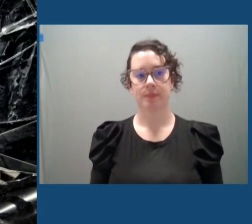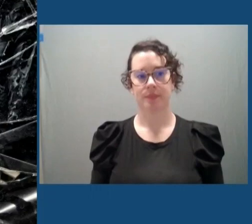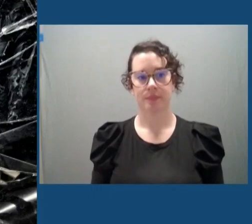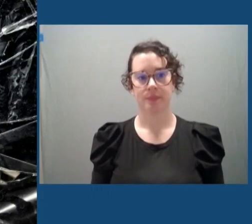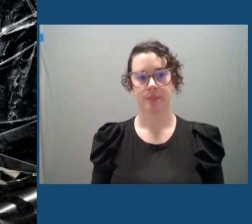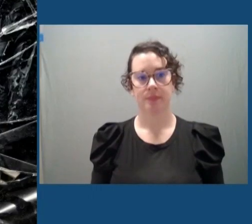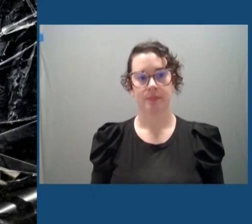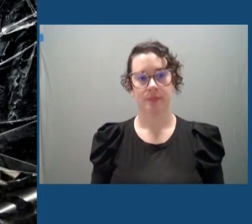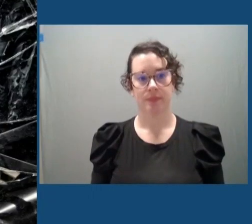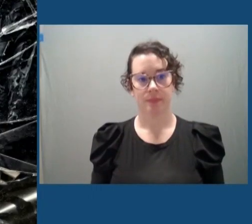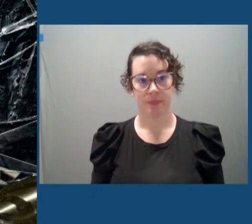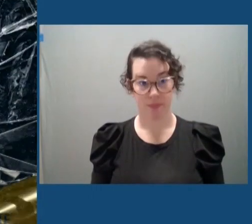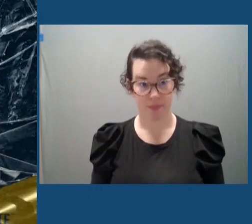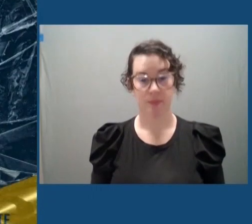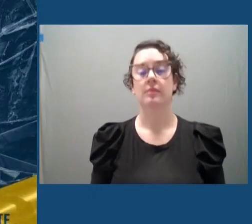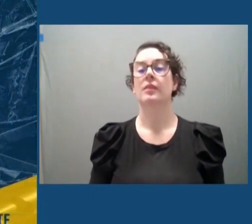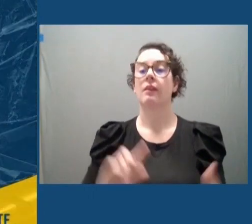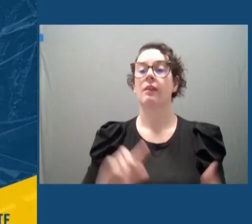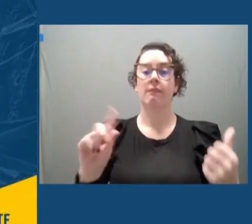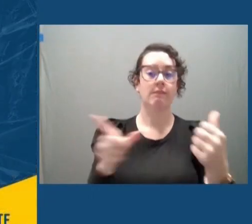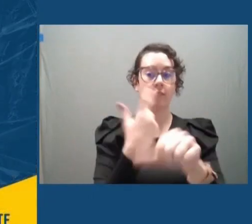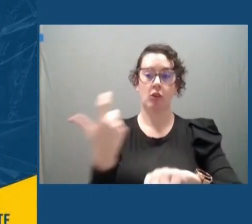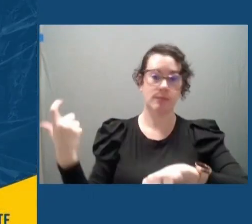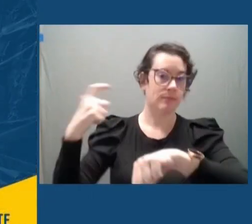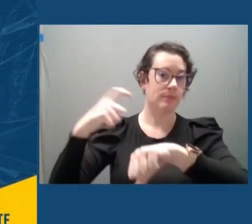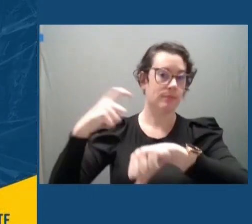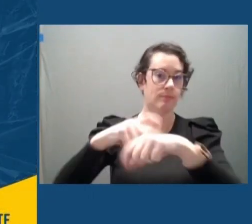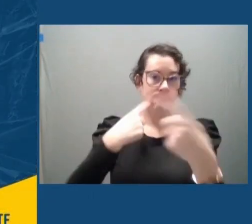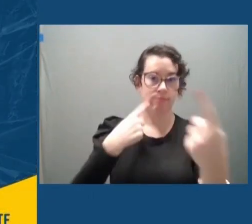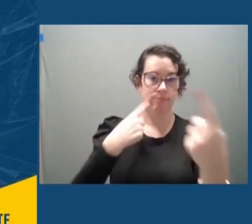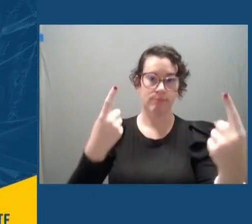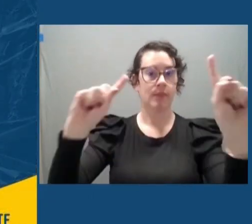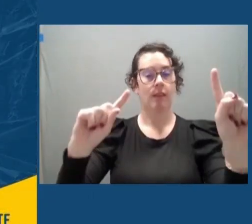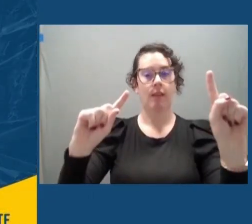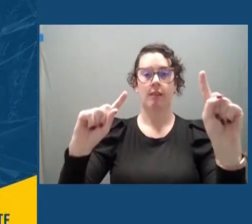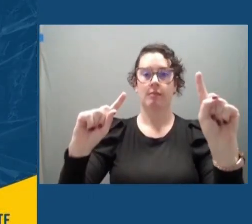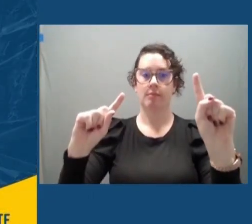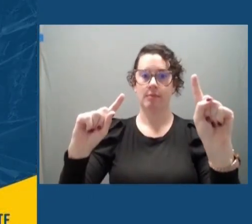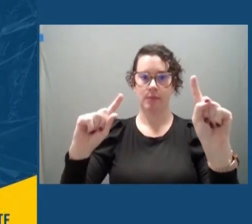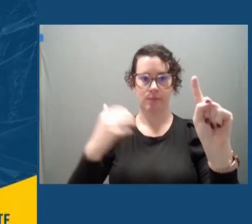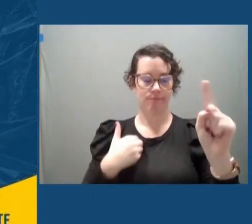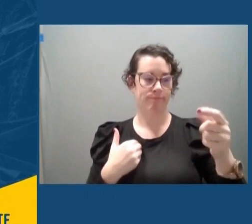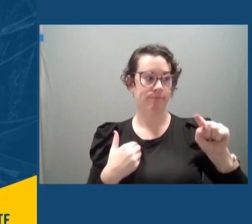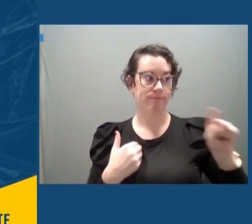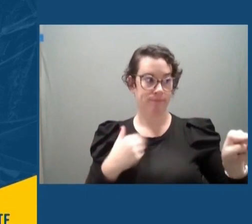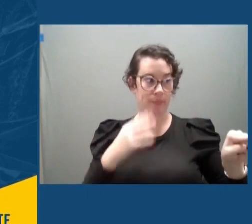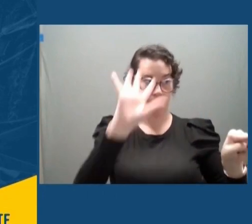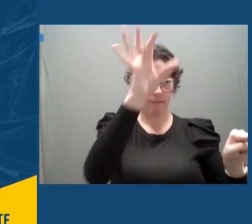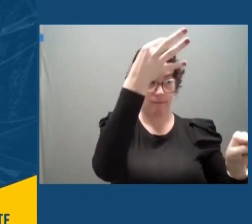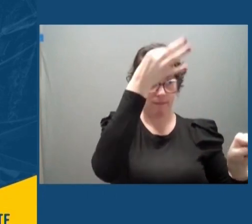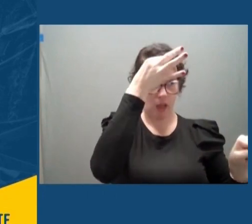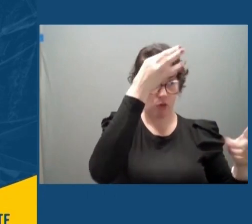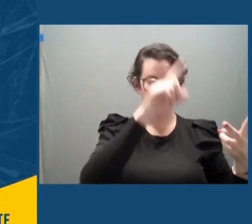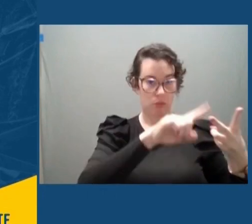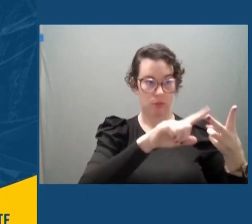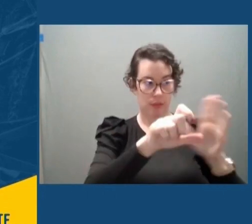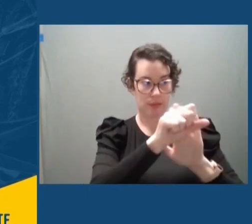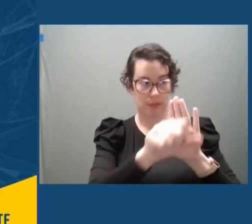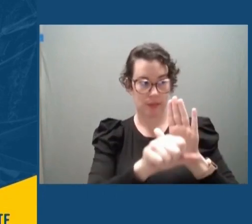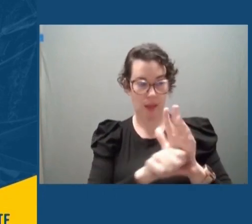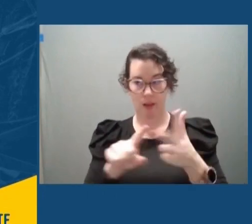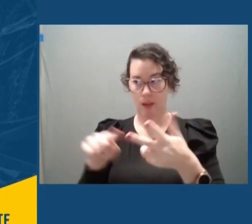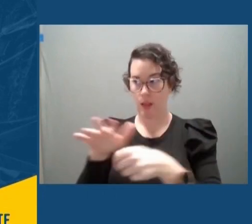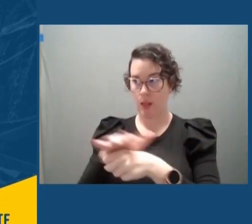And for the very first time, we're launching a joint operation between federal, state, and local